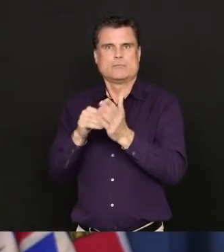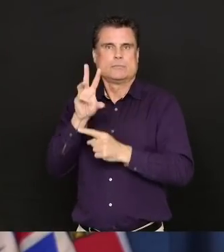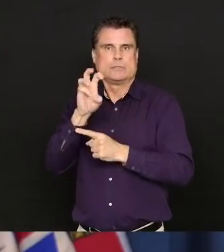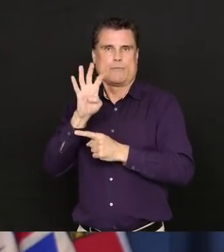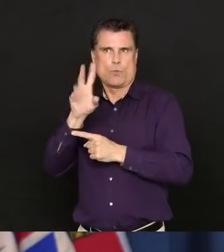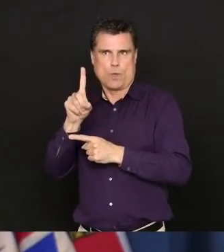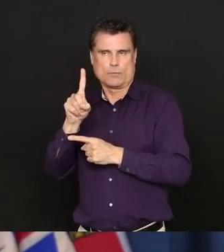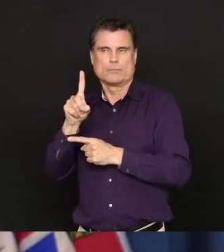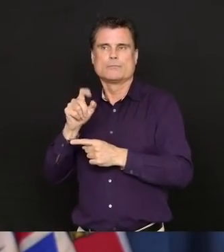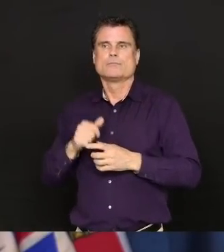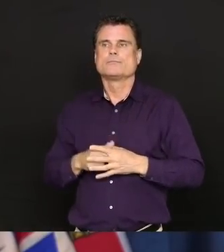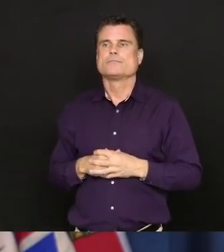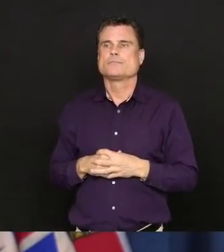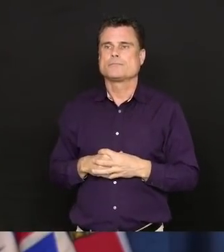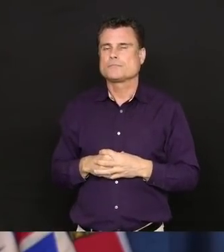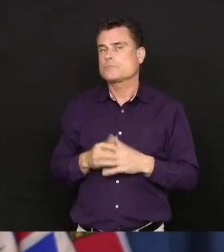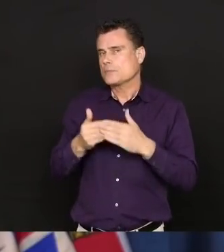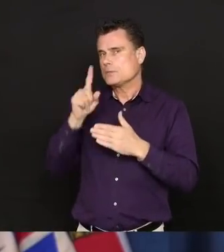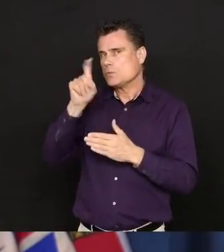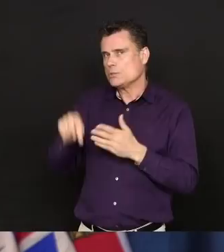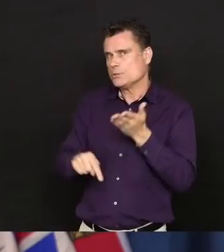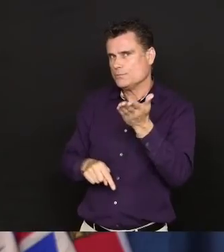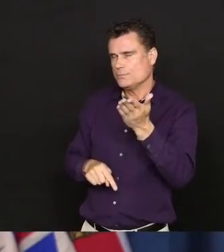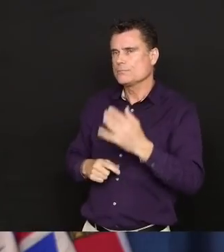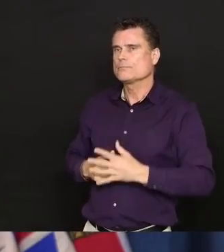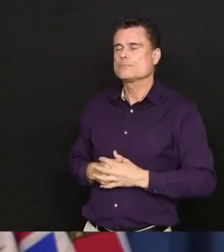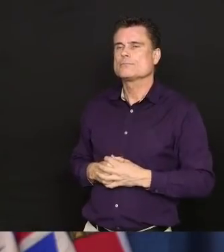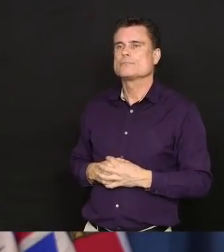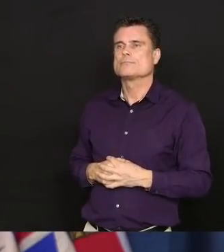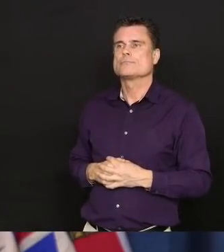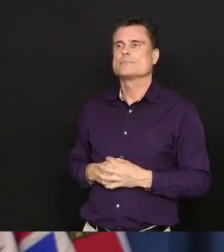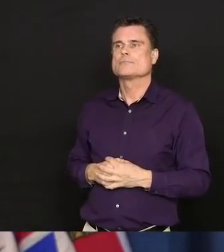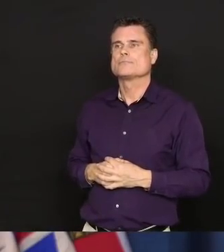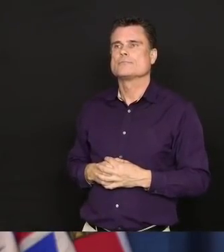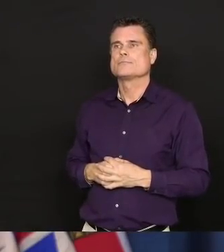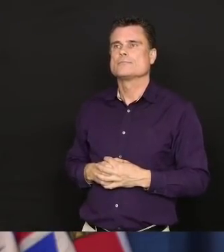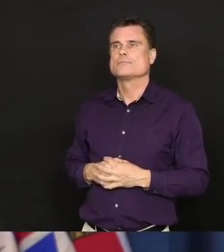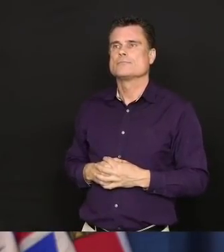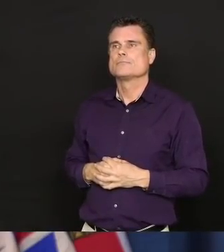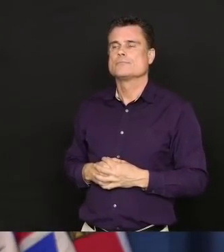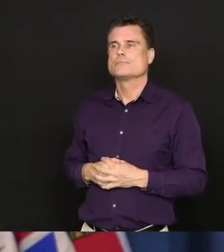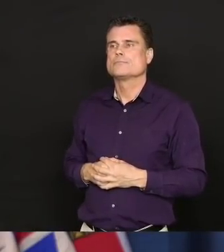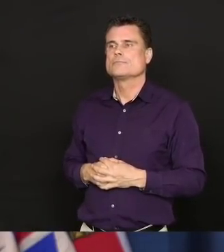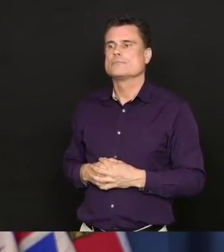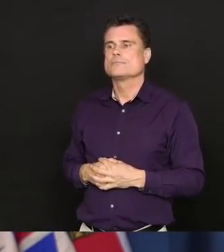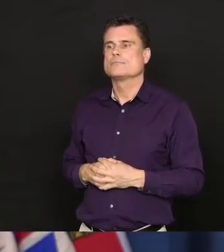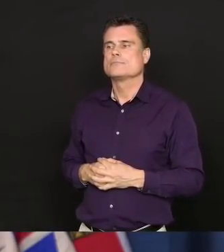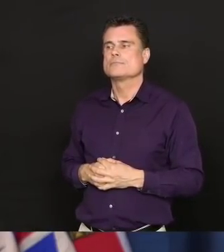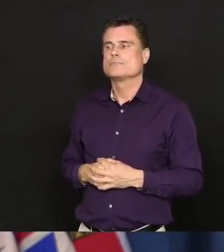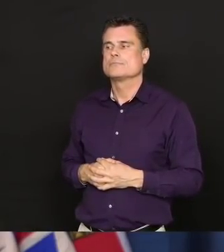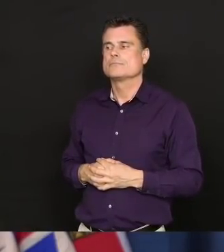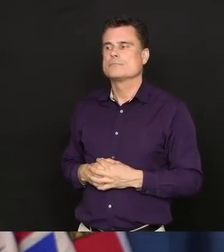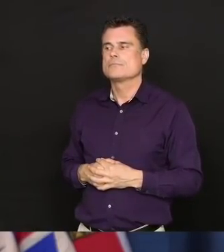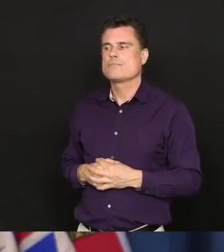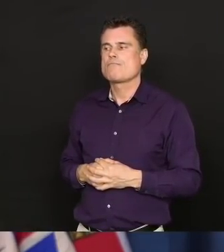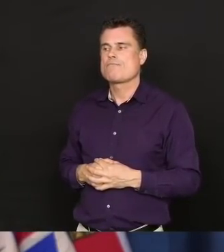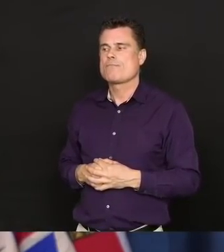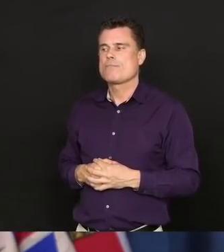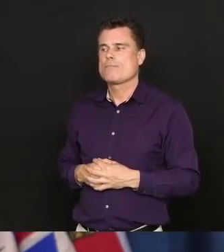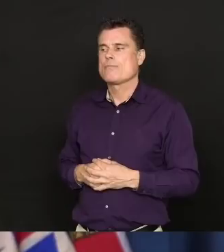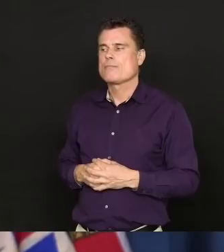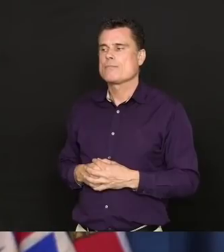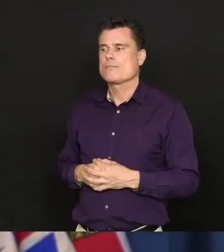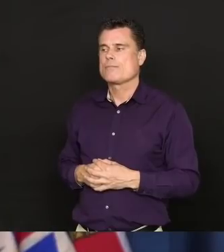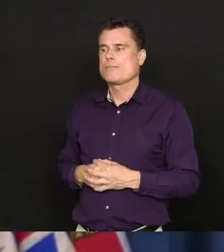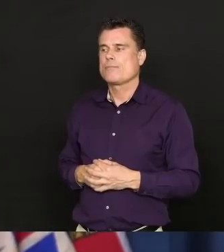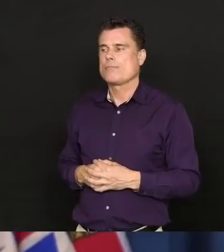Hi there, Dr. Henry and Mr. Dix. I want to ask about body count, not the thrash metal band, but